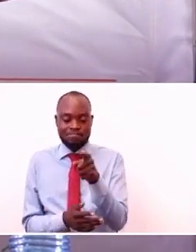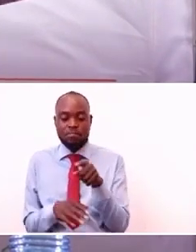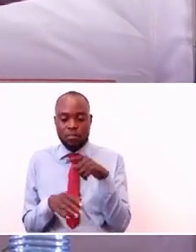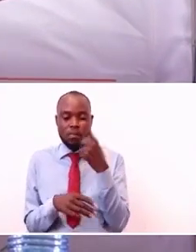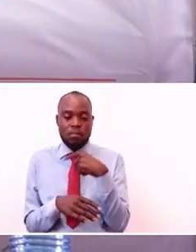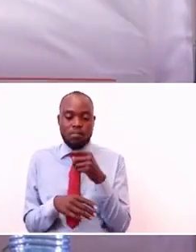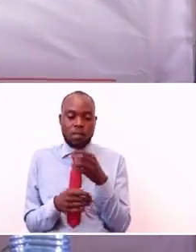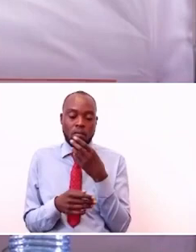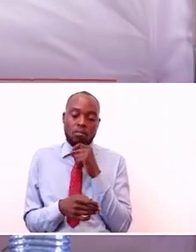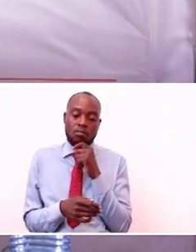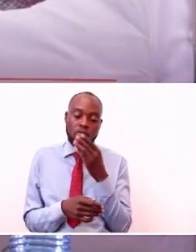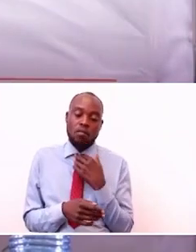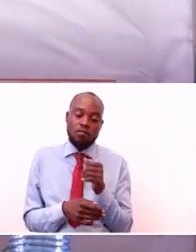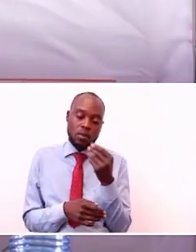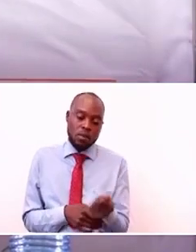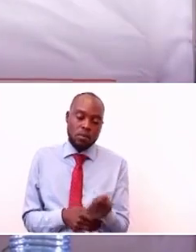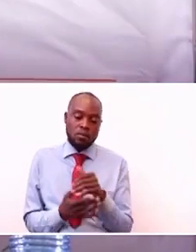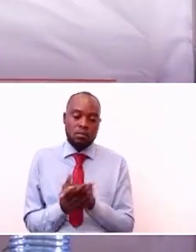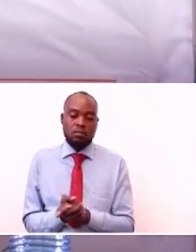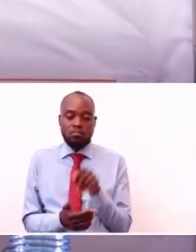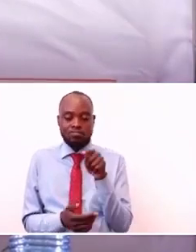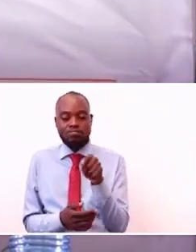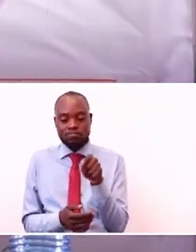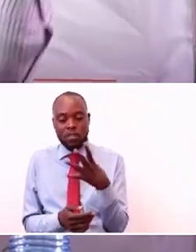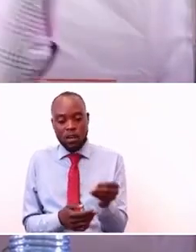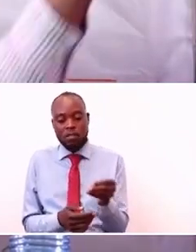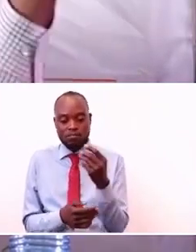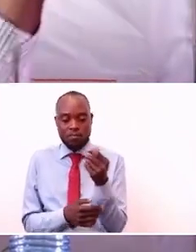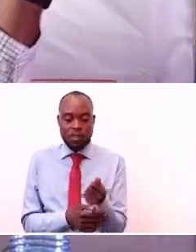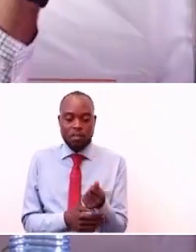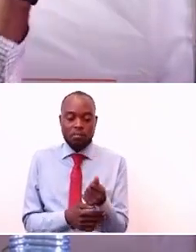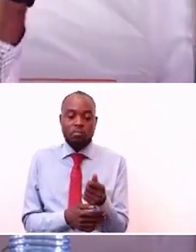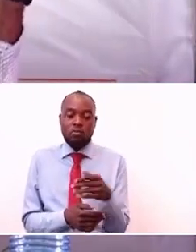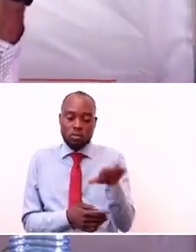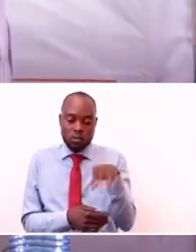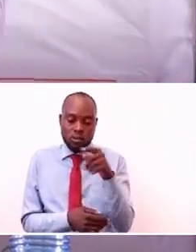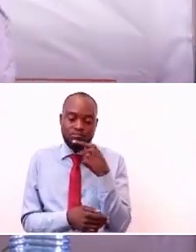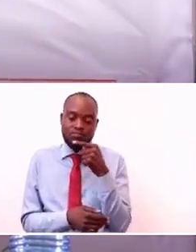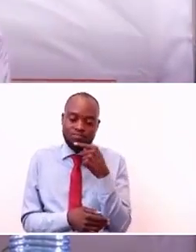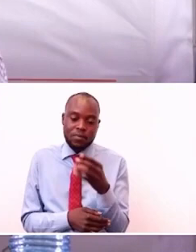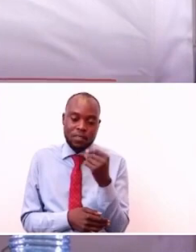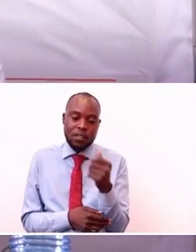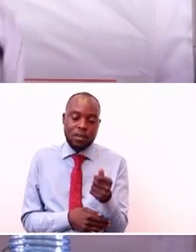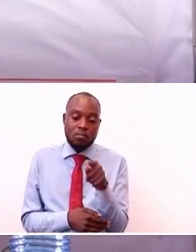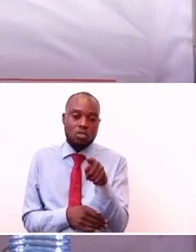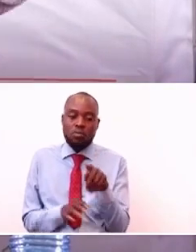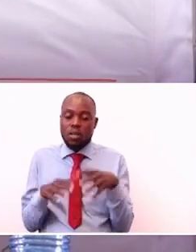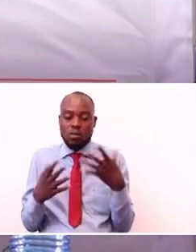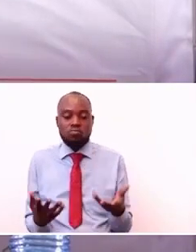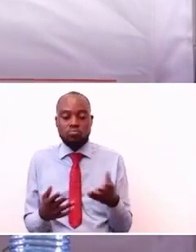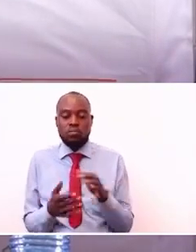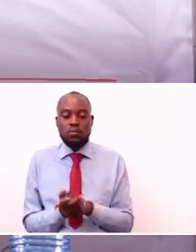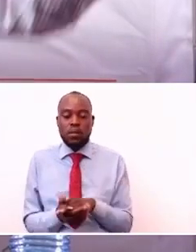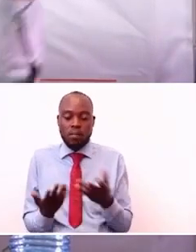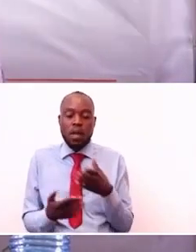money? Now this guy has money. We are all talking about predatory lending. Where were you when he